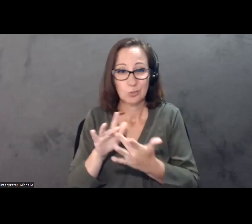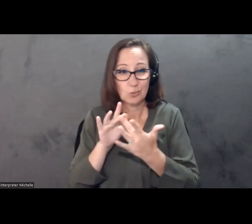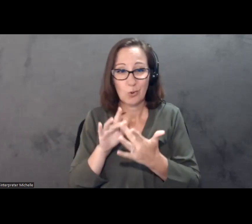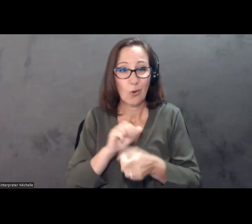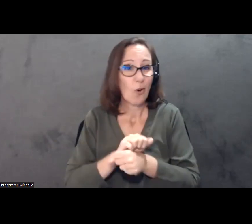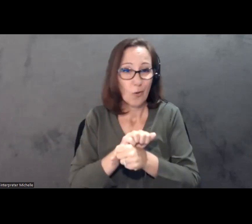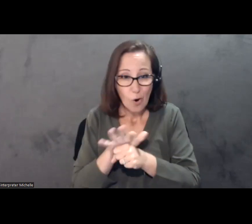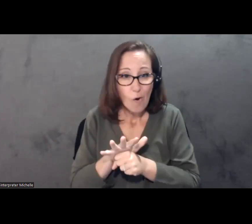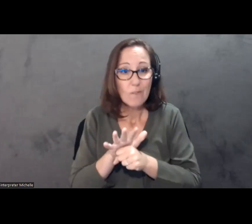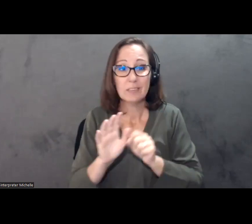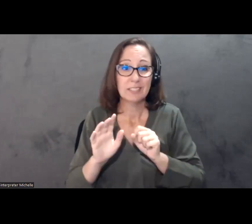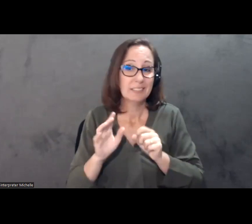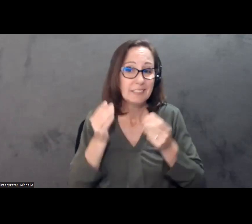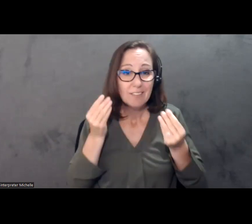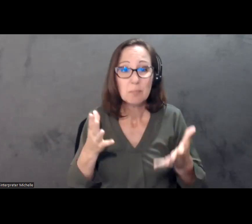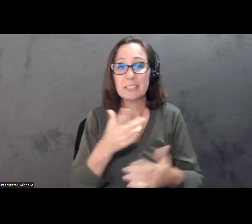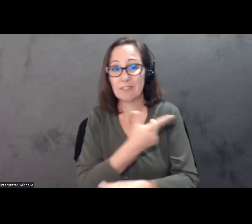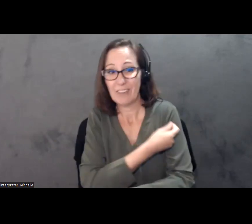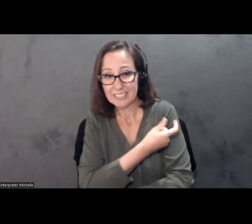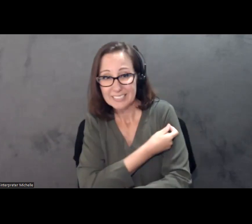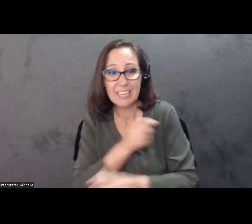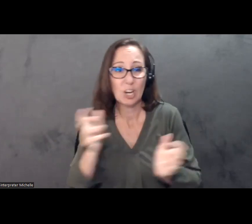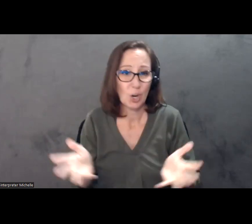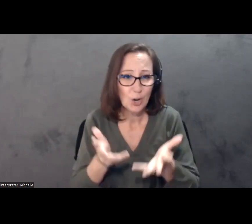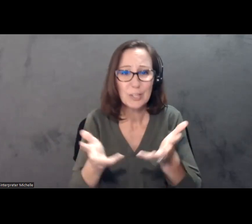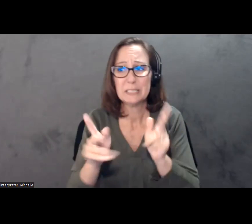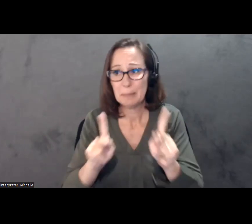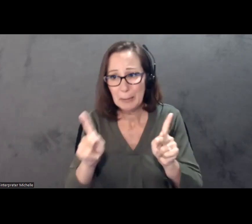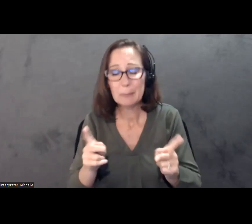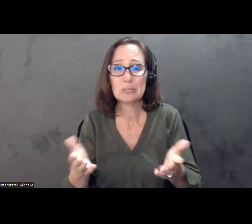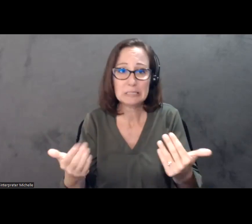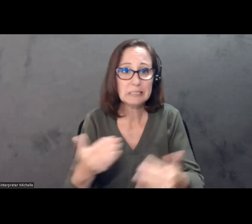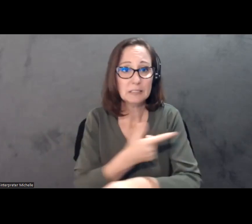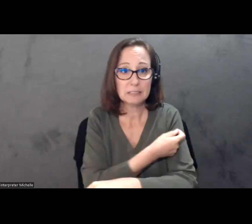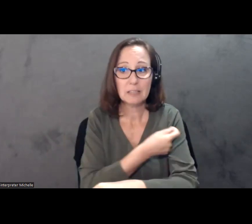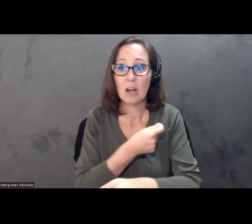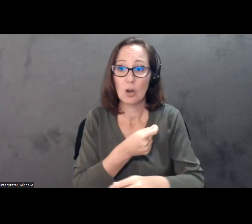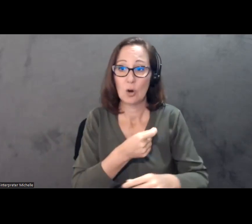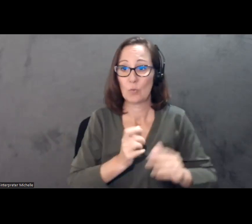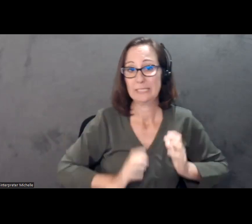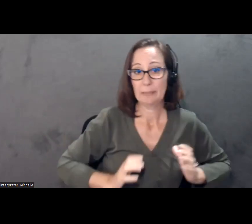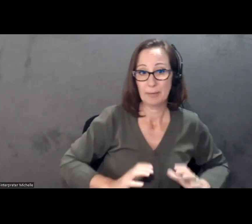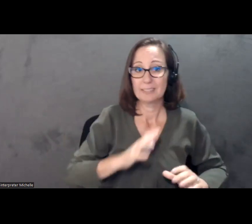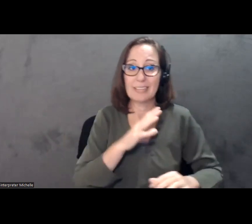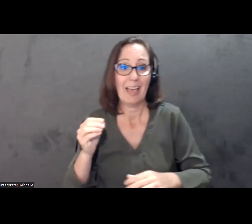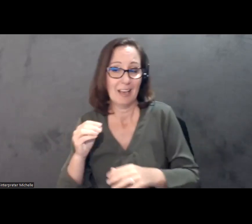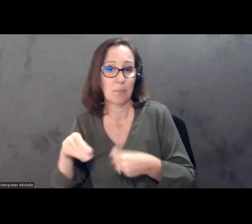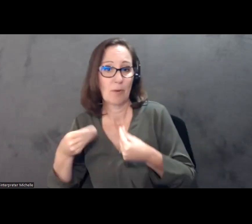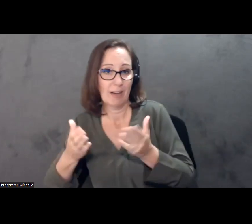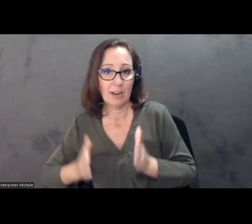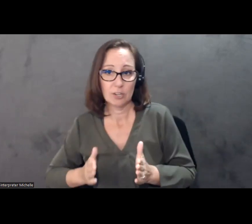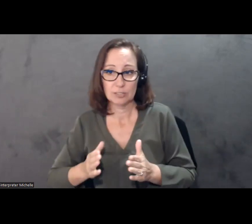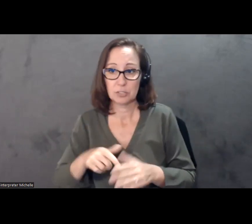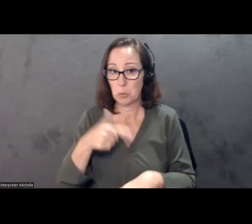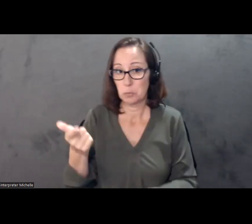and getting that information out and trying to encourage people to be vaccinated, both recipients and providers. And I'll go ahead and hand it over to